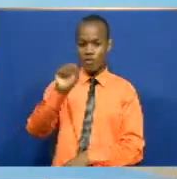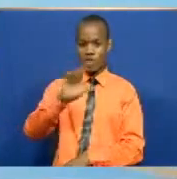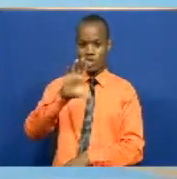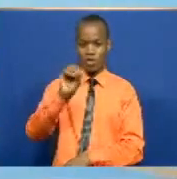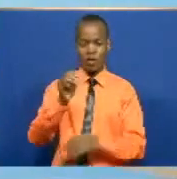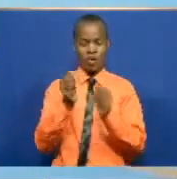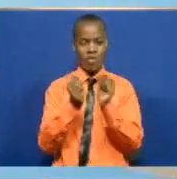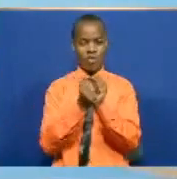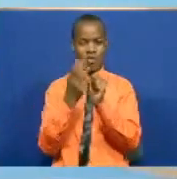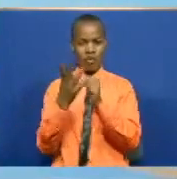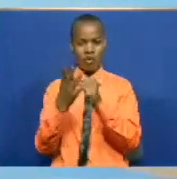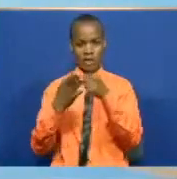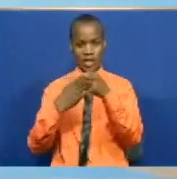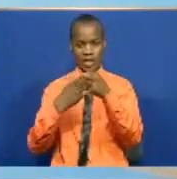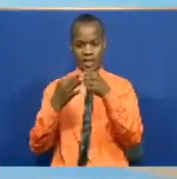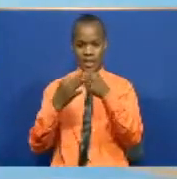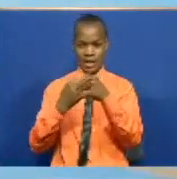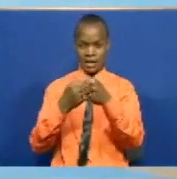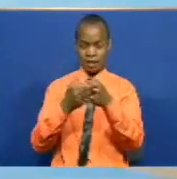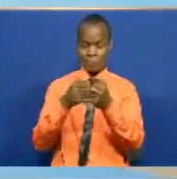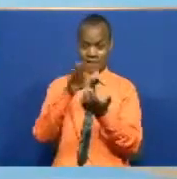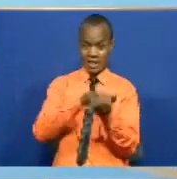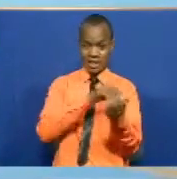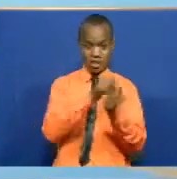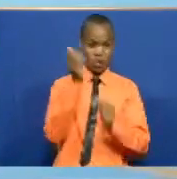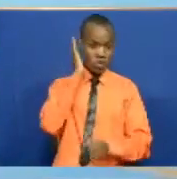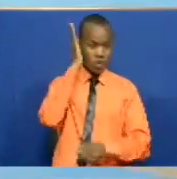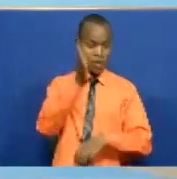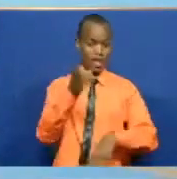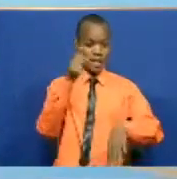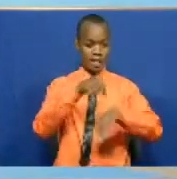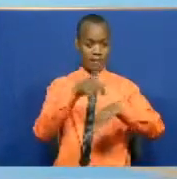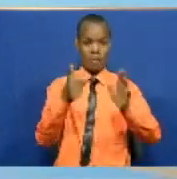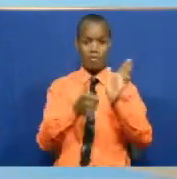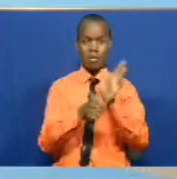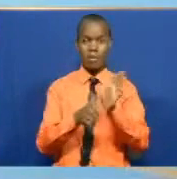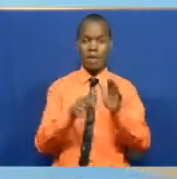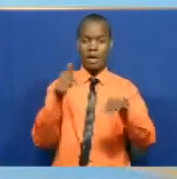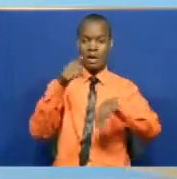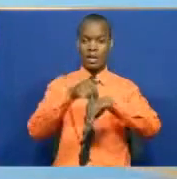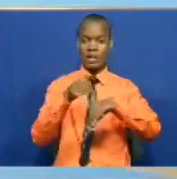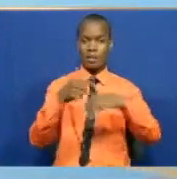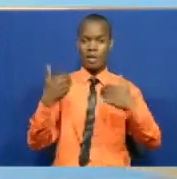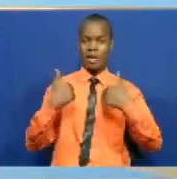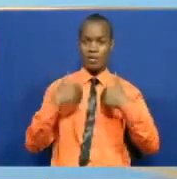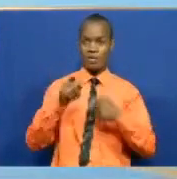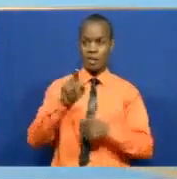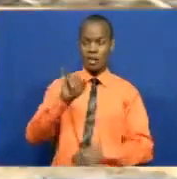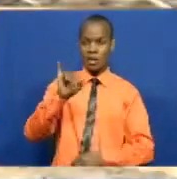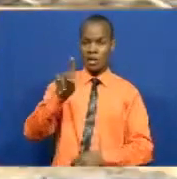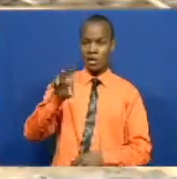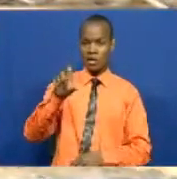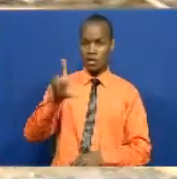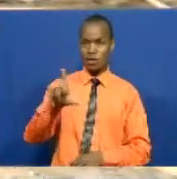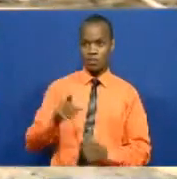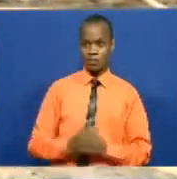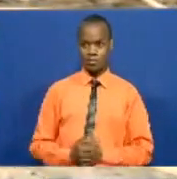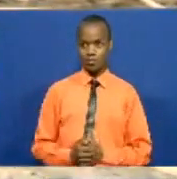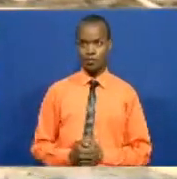on the verge of collapsing following years of coastal erosion occasioned by strong tidal waves.